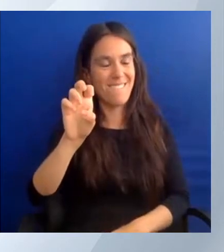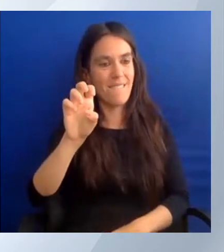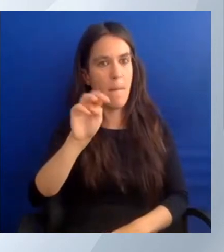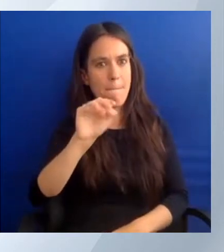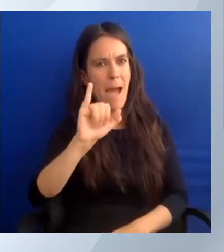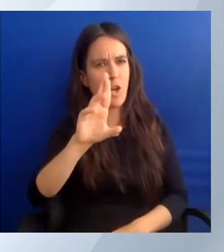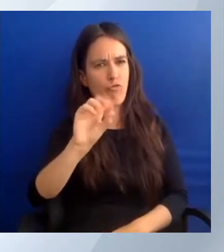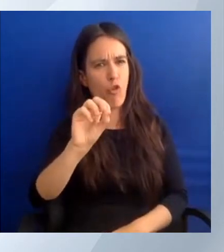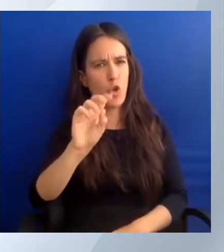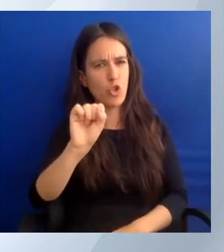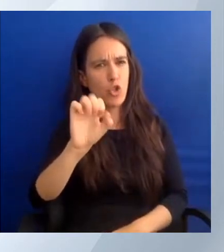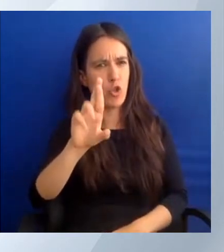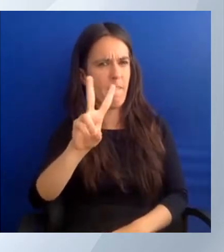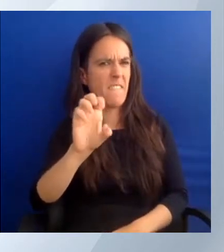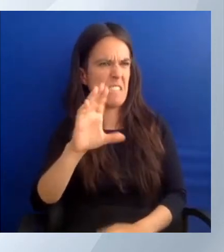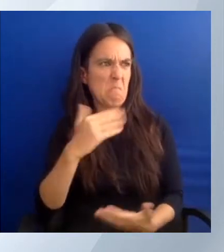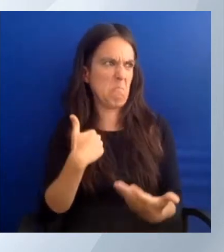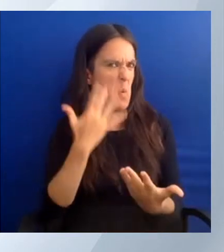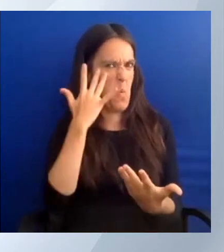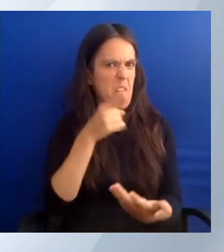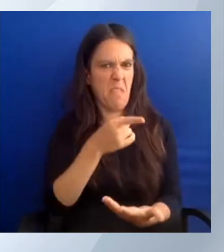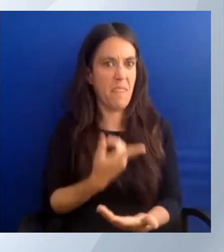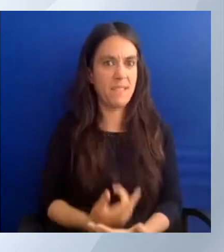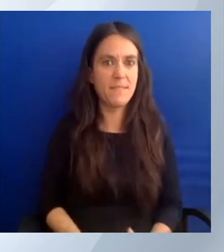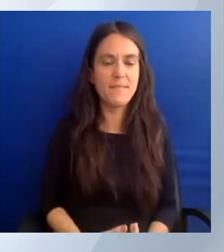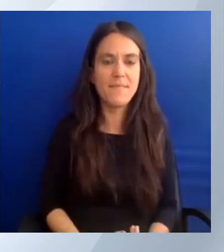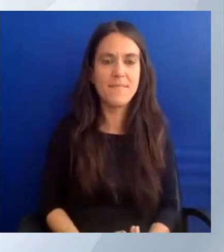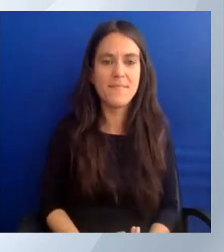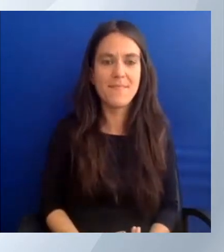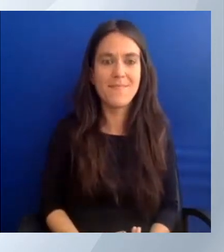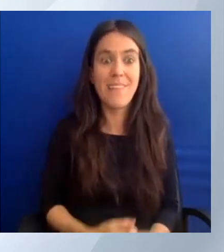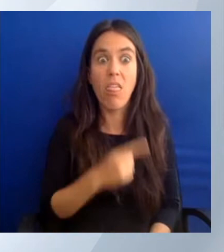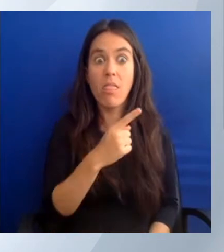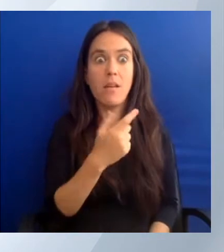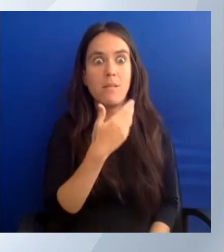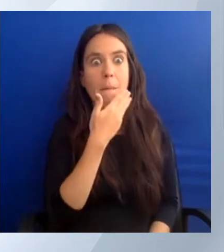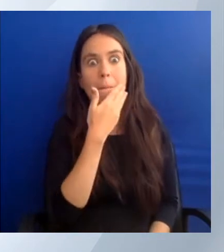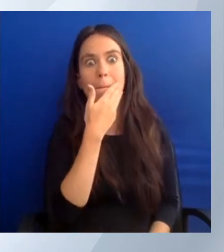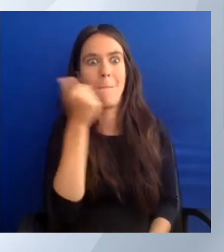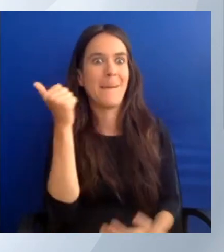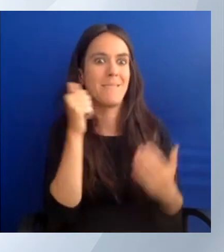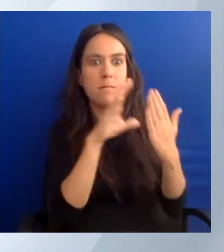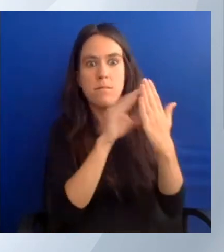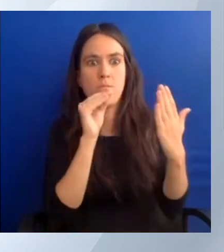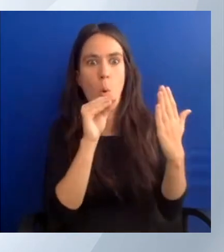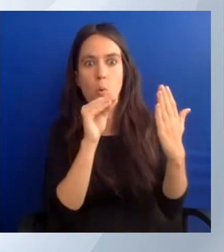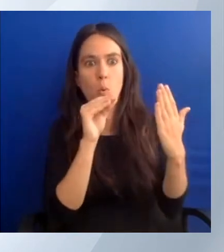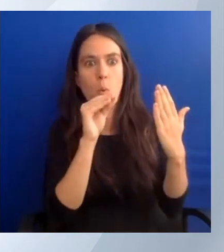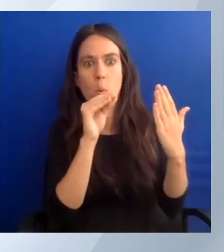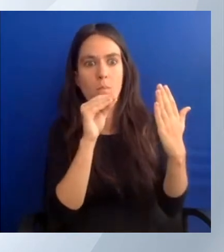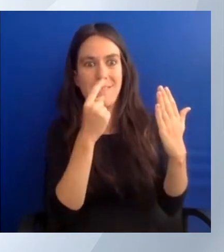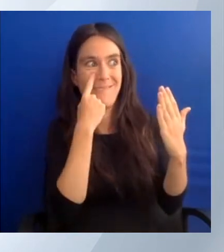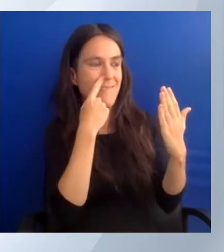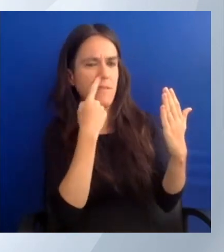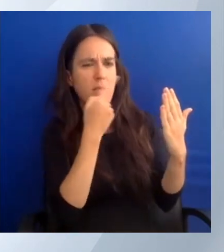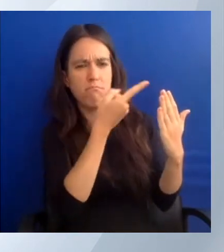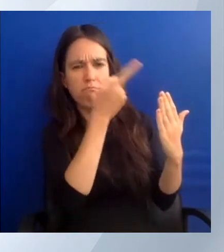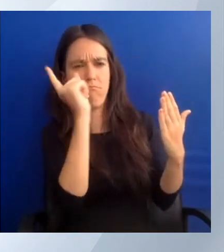Well, Dapr is based on best practices building blocks. It has taken all the best